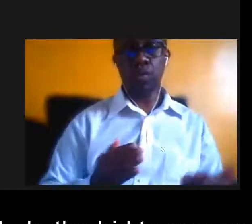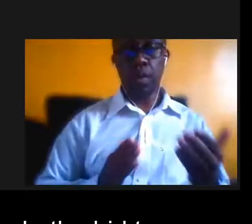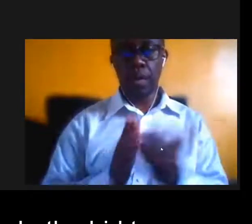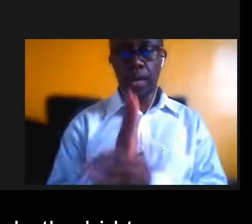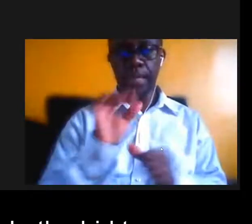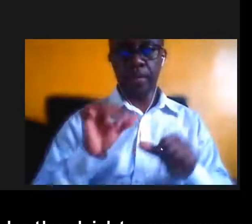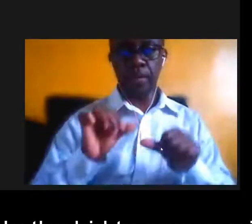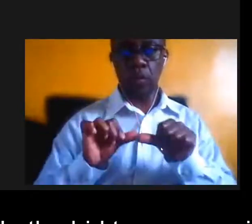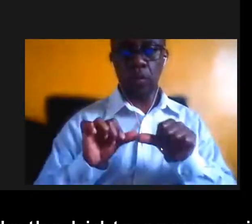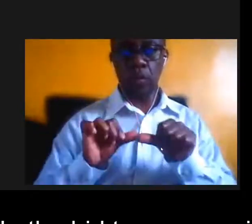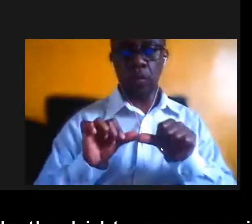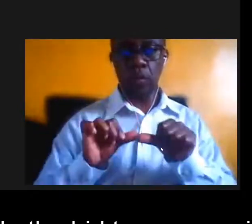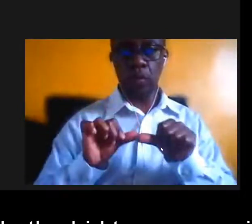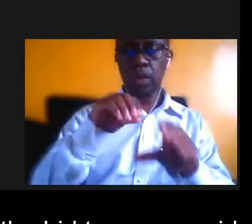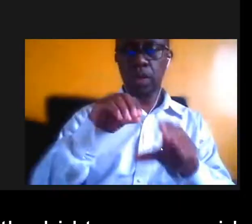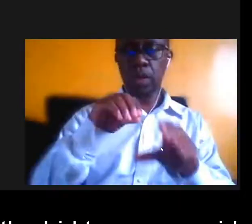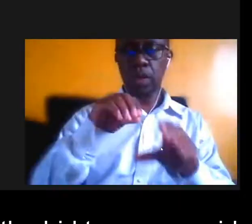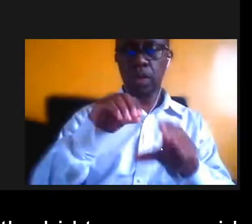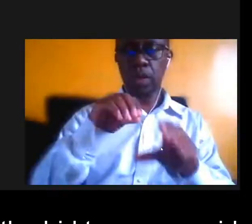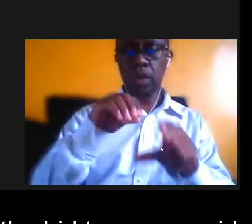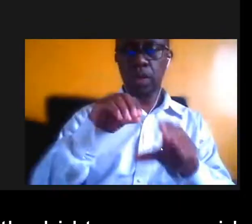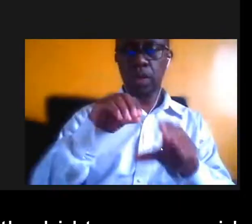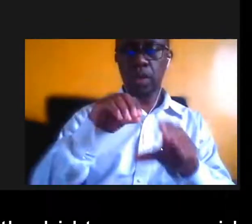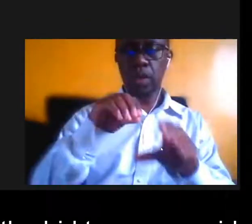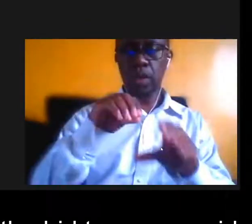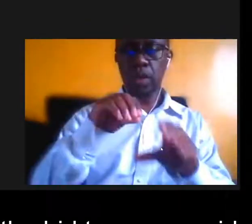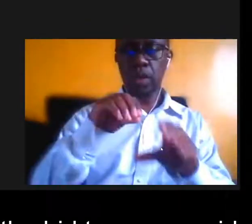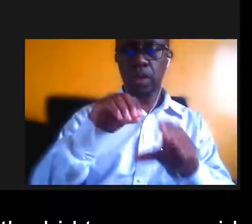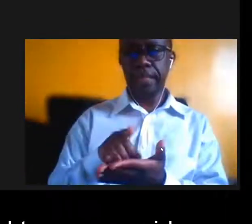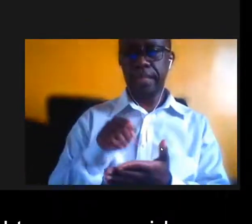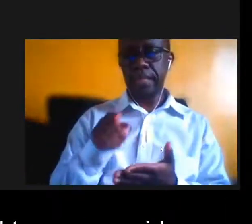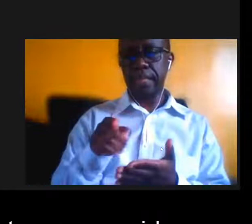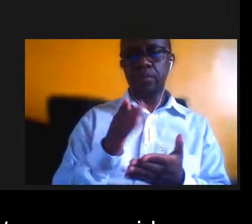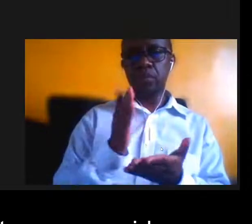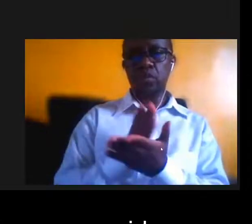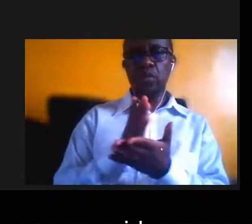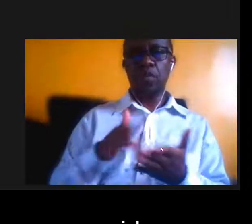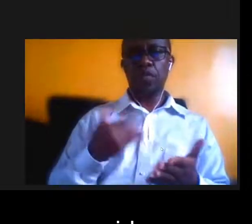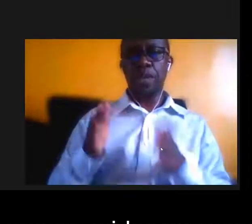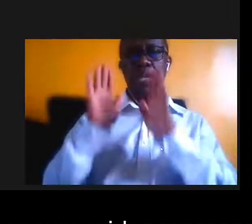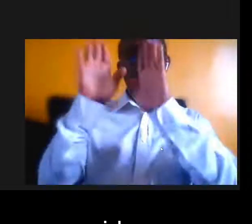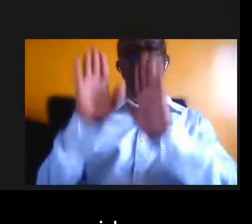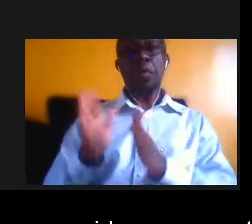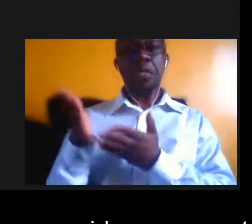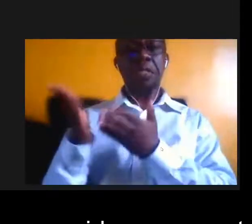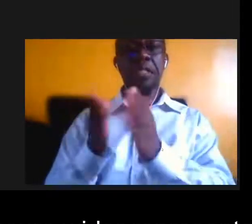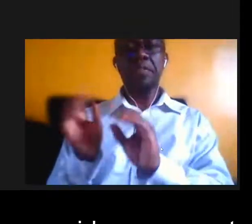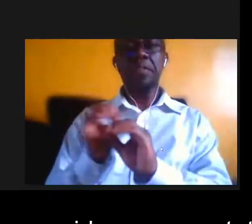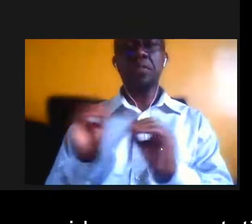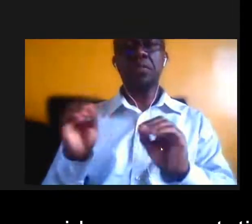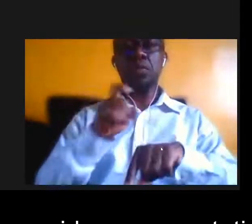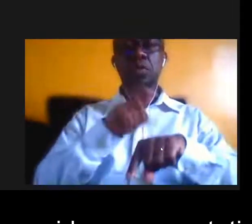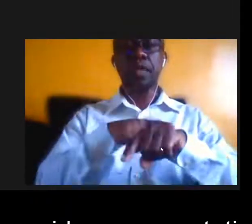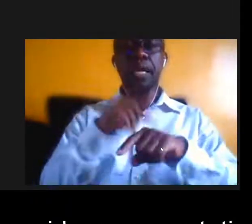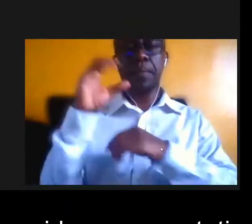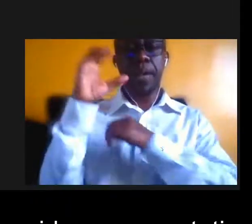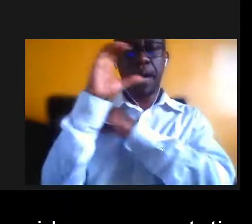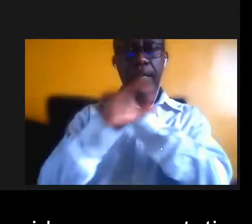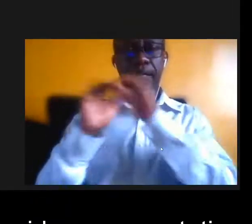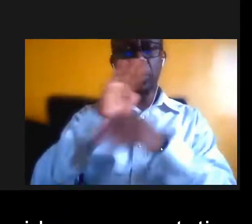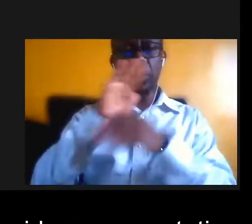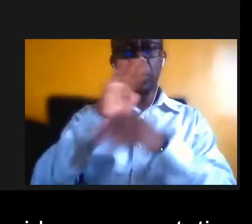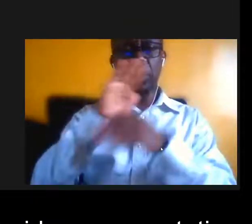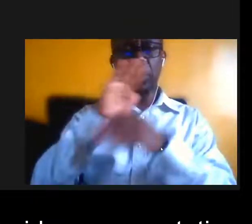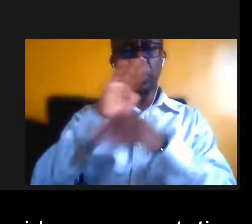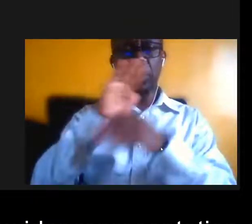all the districts in Uganda. We saw that they were not an essential service and were told to pack and go home and stay home, and that